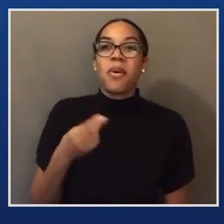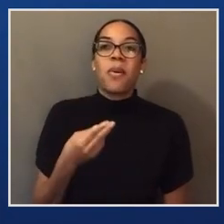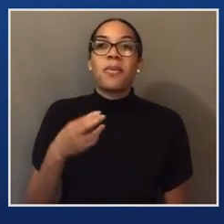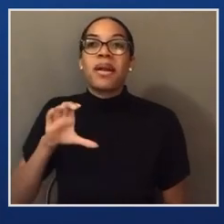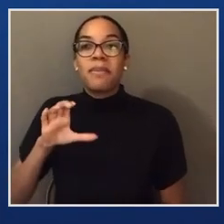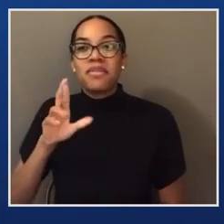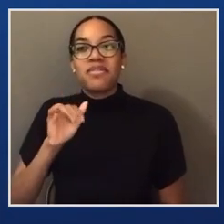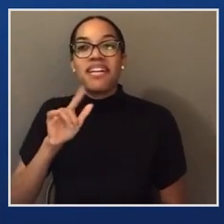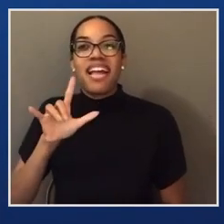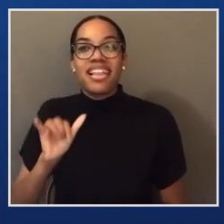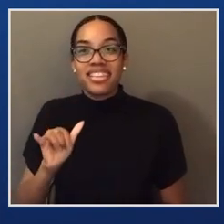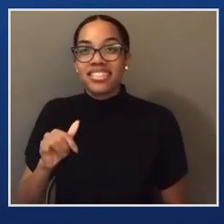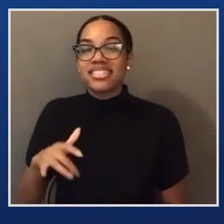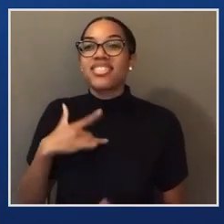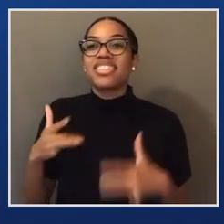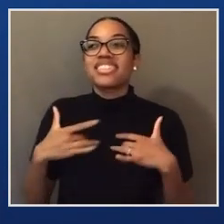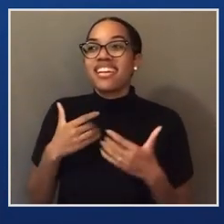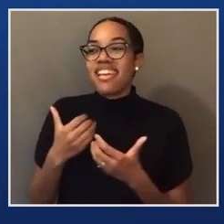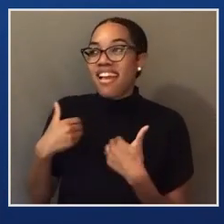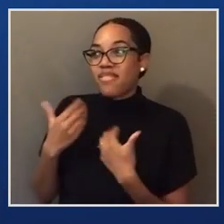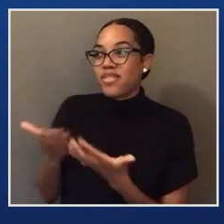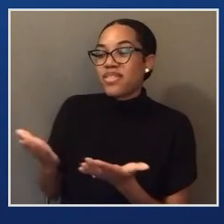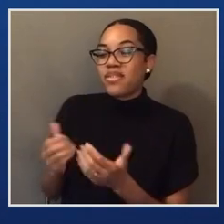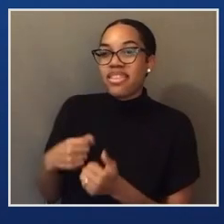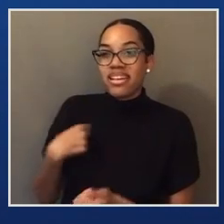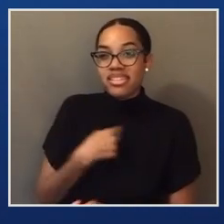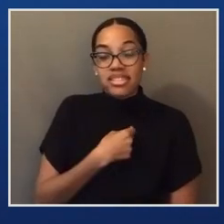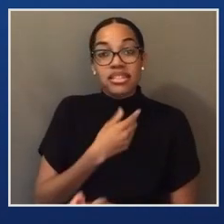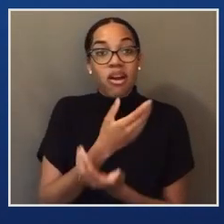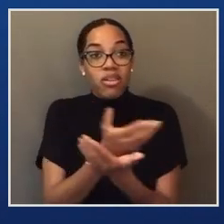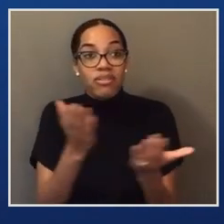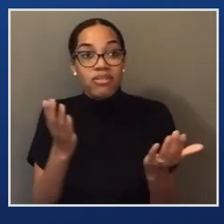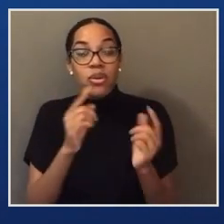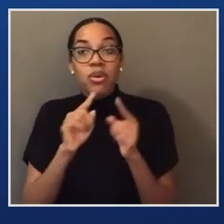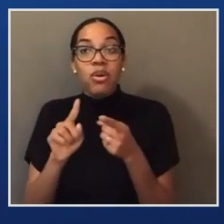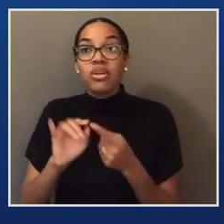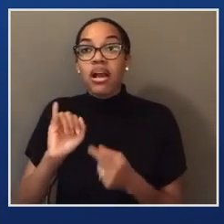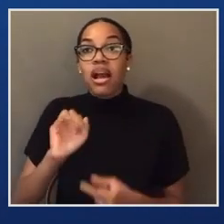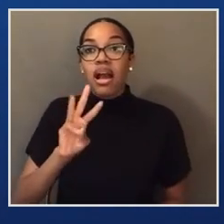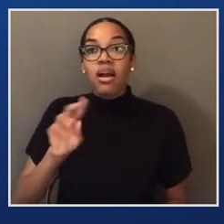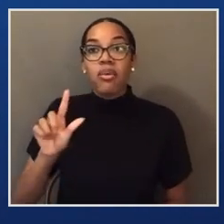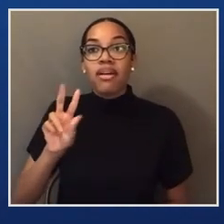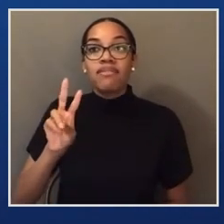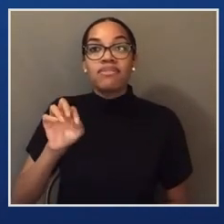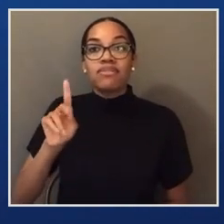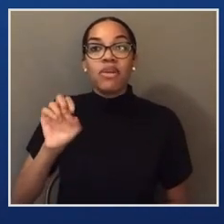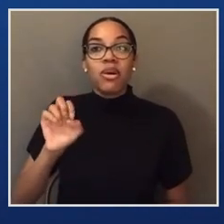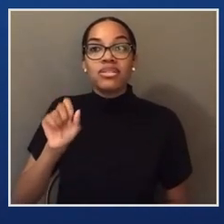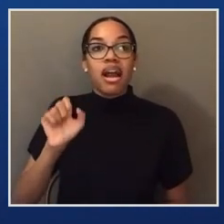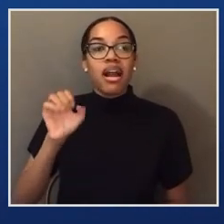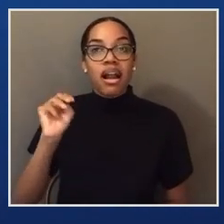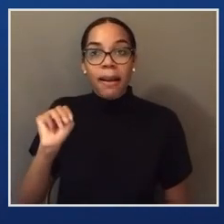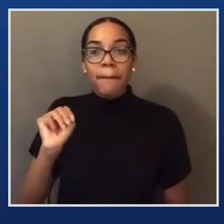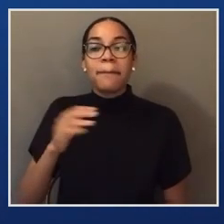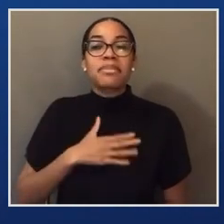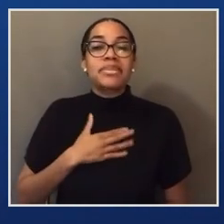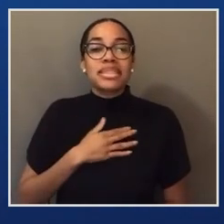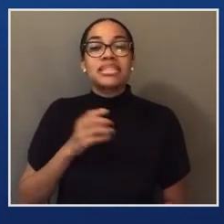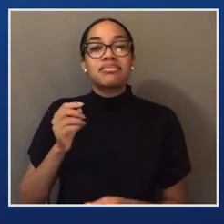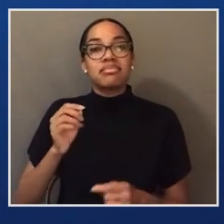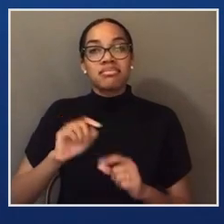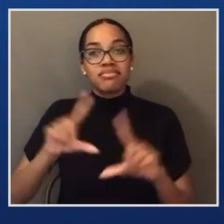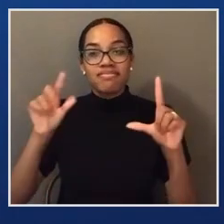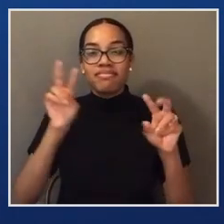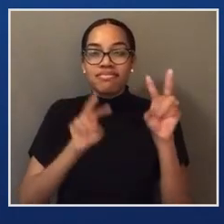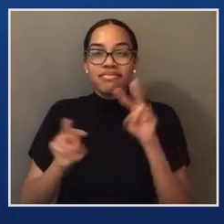all, make sure you go to iwillvote.com. Make a plan to vote right now. Vote as early as possible and vote as fast as possible. Because when